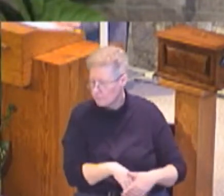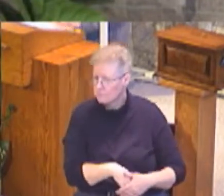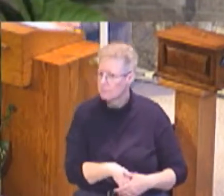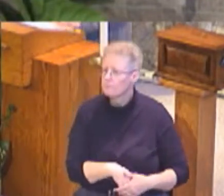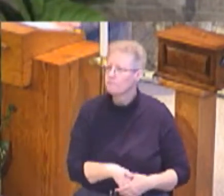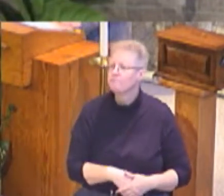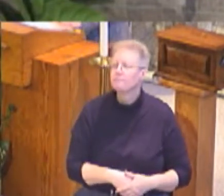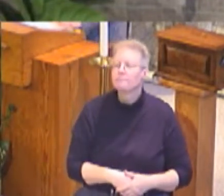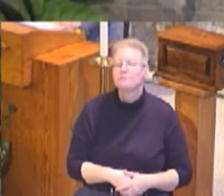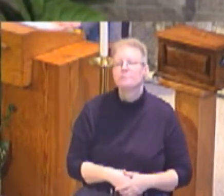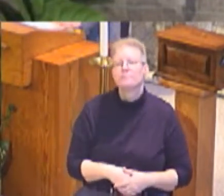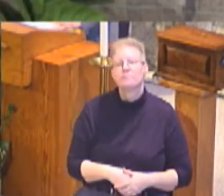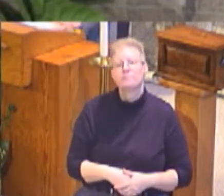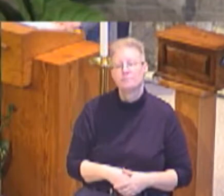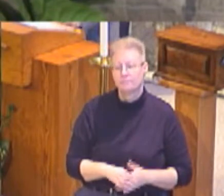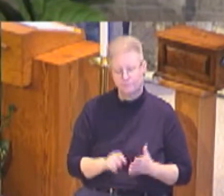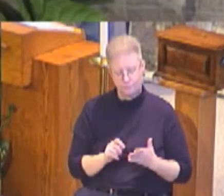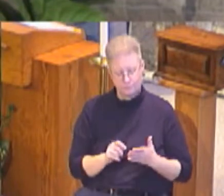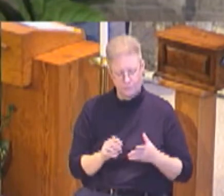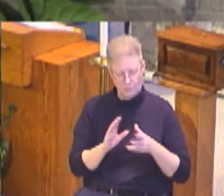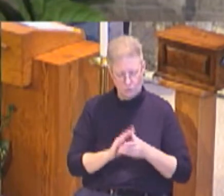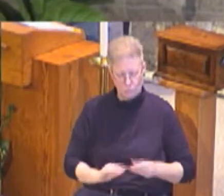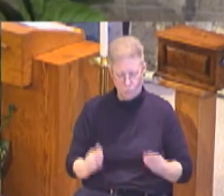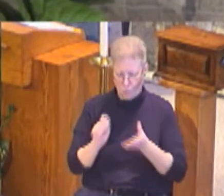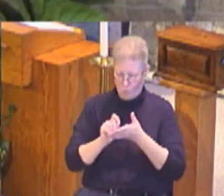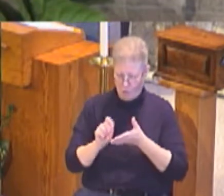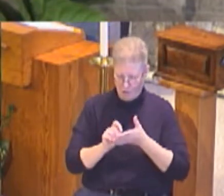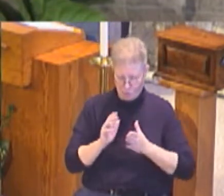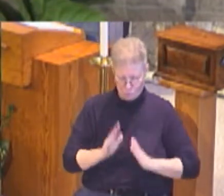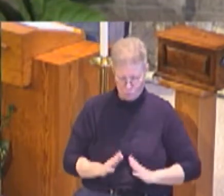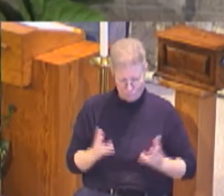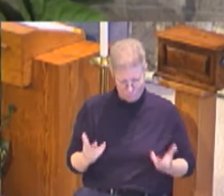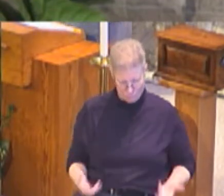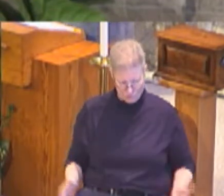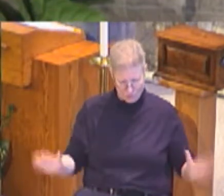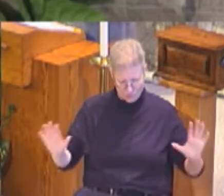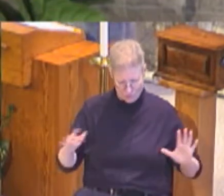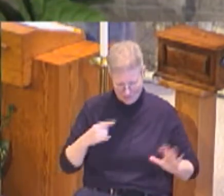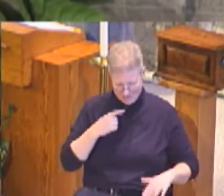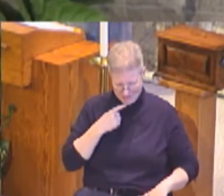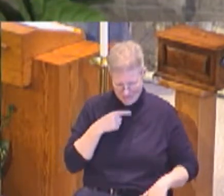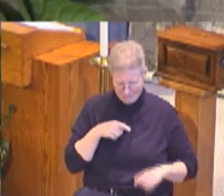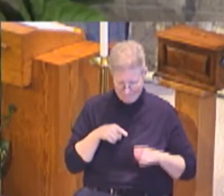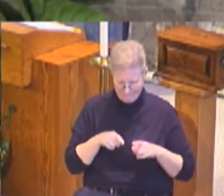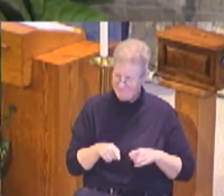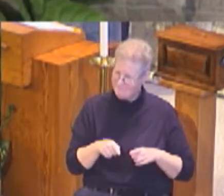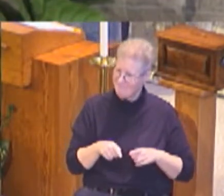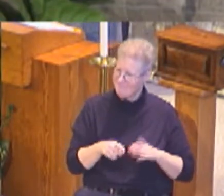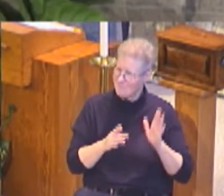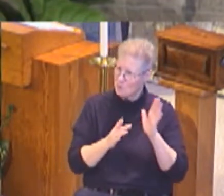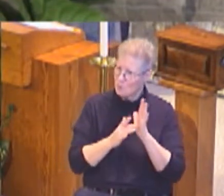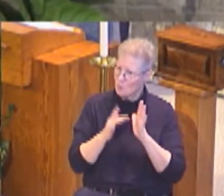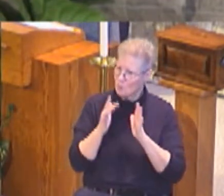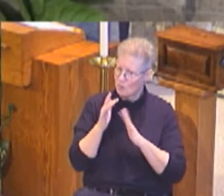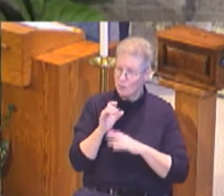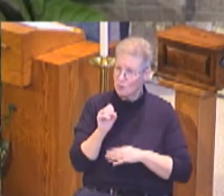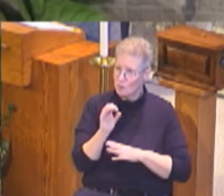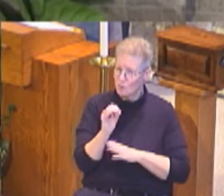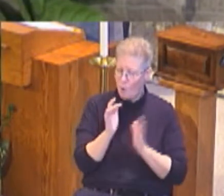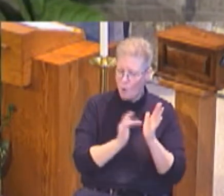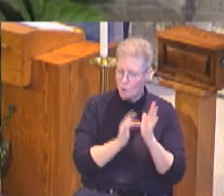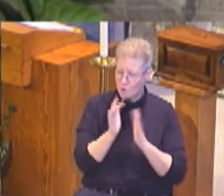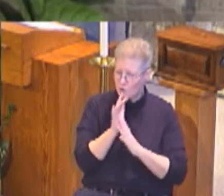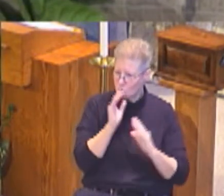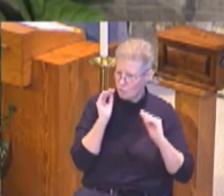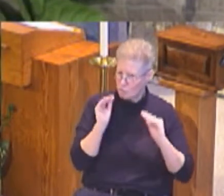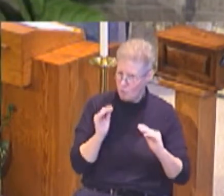the gospel writer finishes this parable by saying, "Thus taught Jesus that we ought